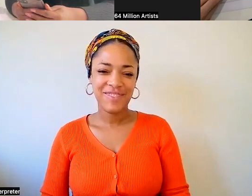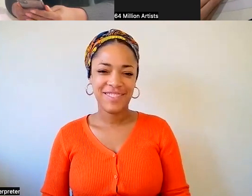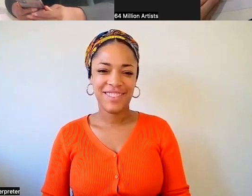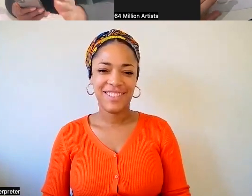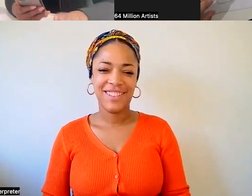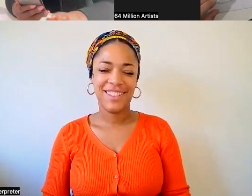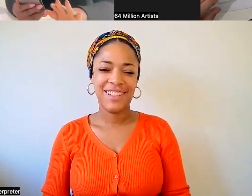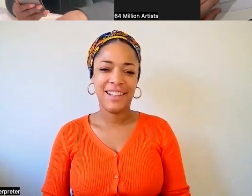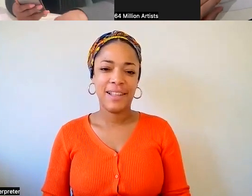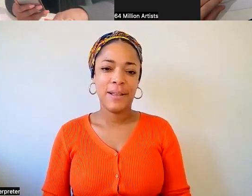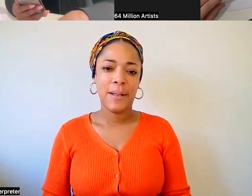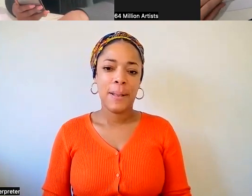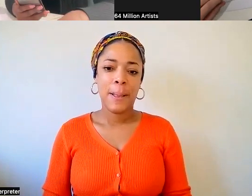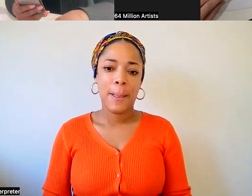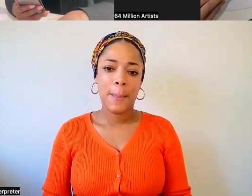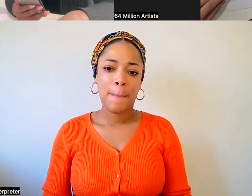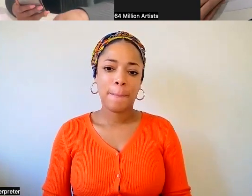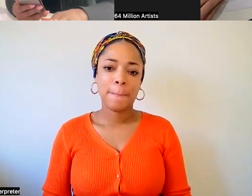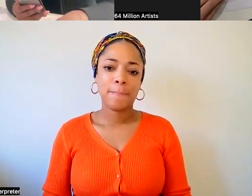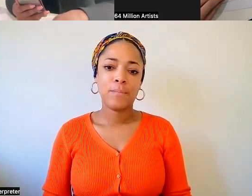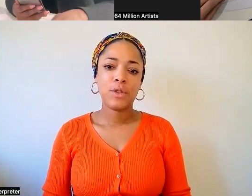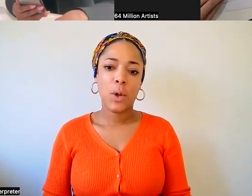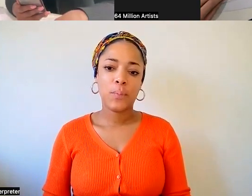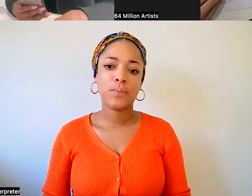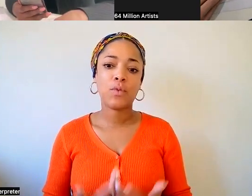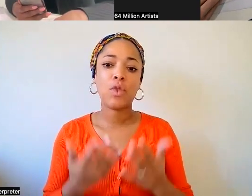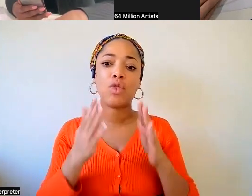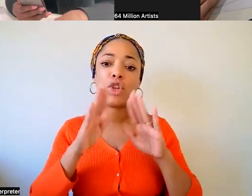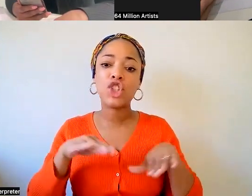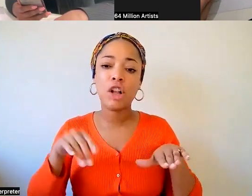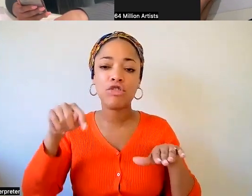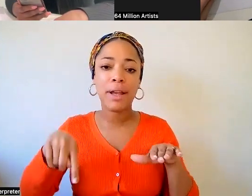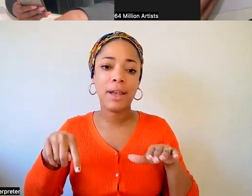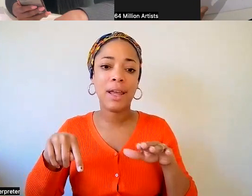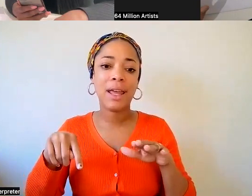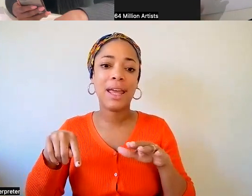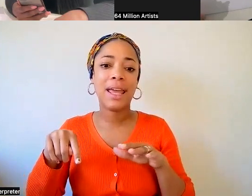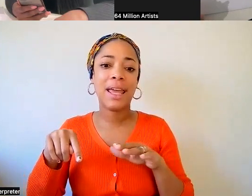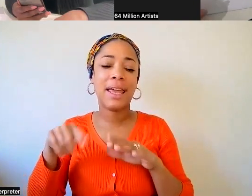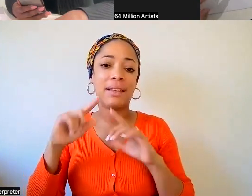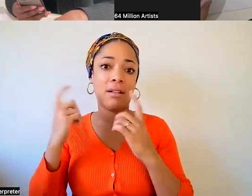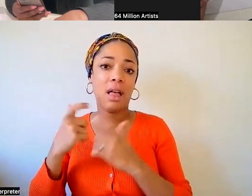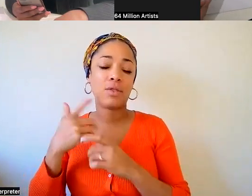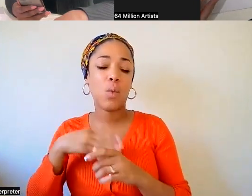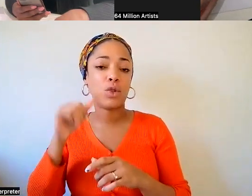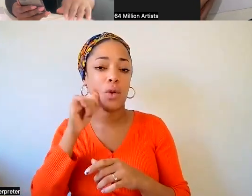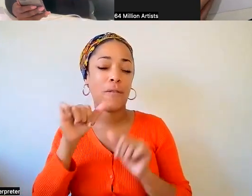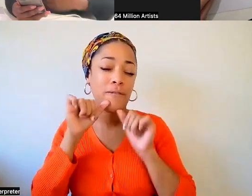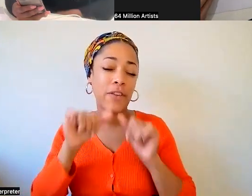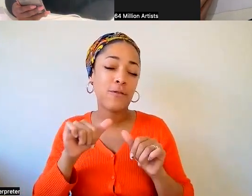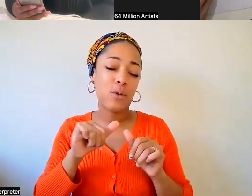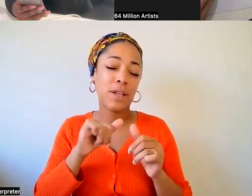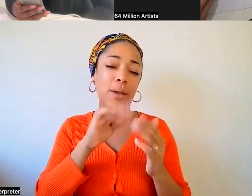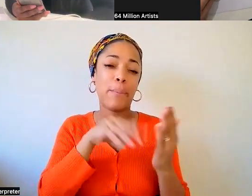brother. The children in Oak class would like to know what your favourite poem is. Well, that's one of them. There's another one that